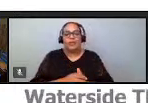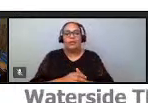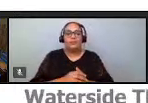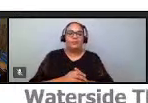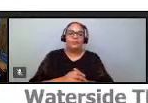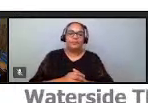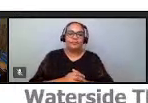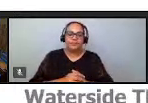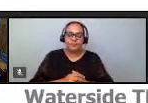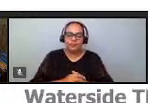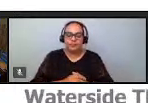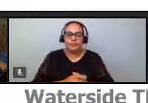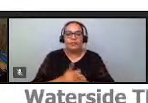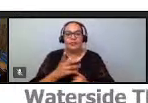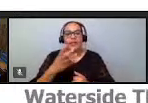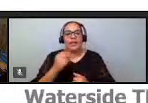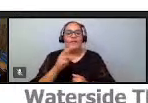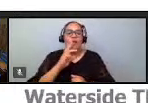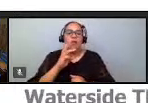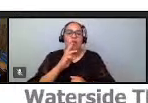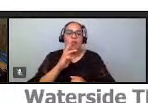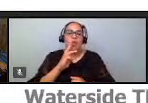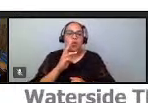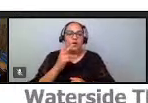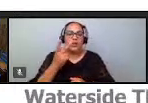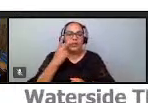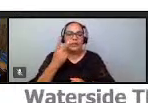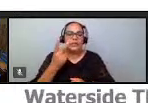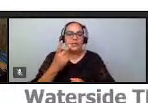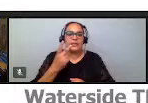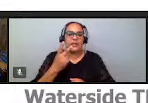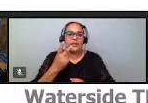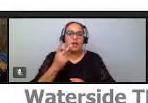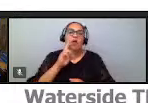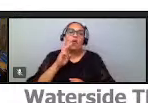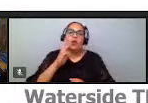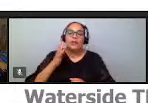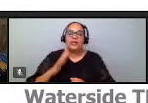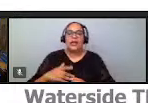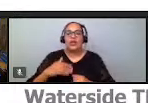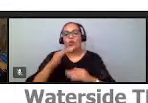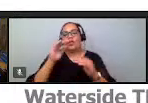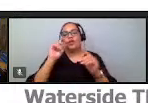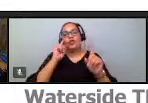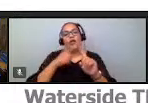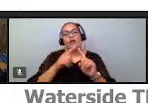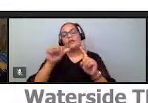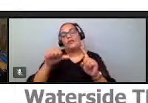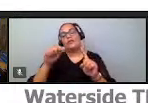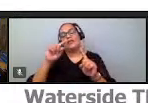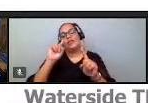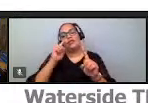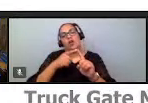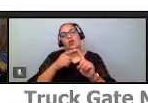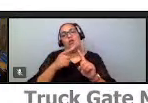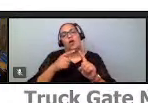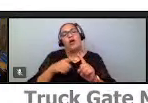sorry there's a there's a water side as you can can see our T we just under Target 16,000 we reached